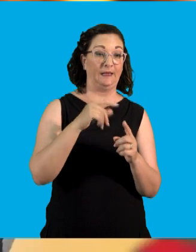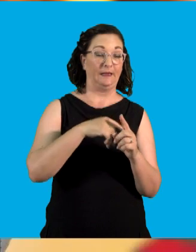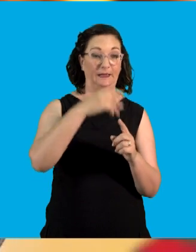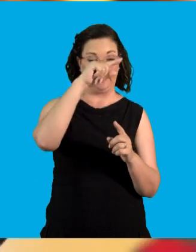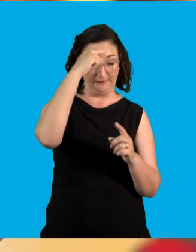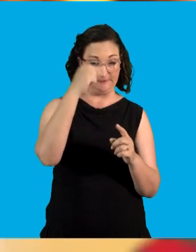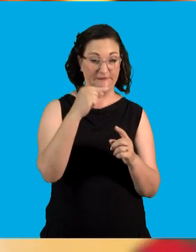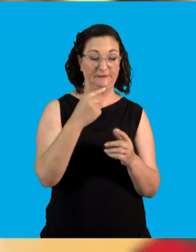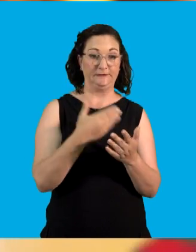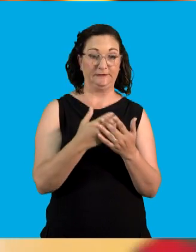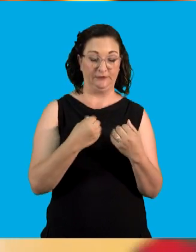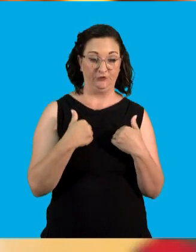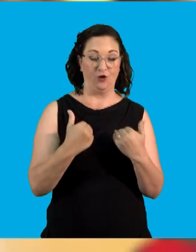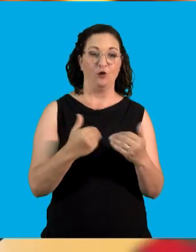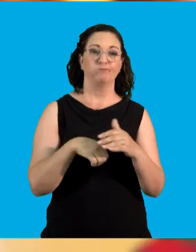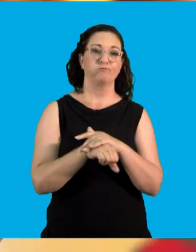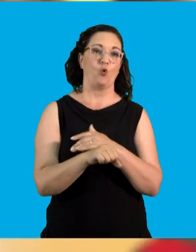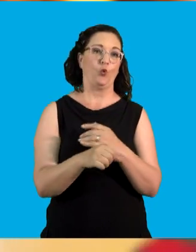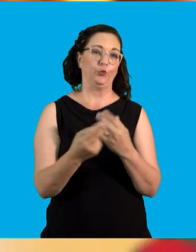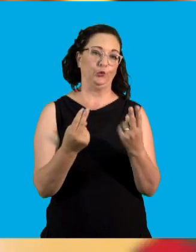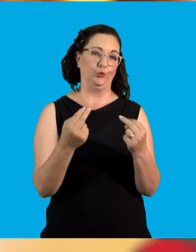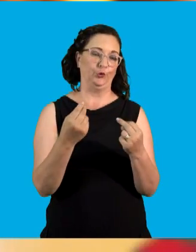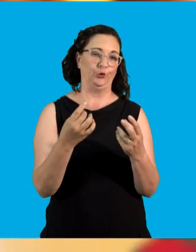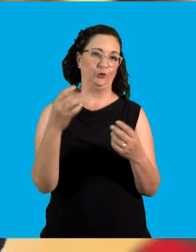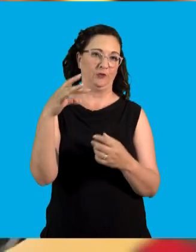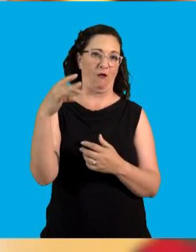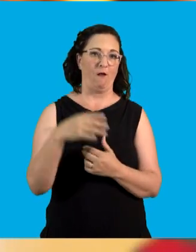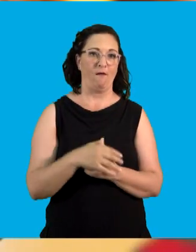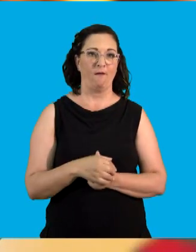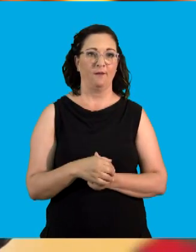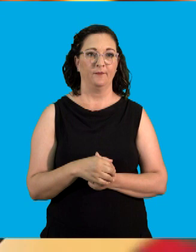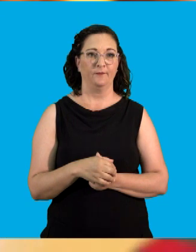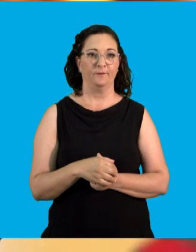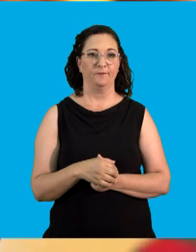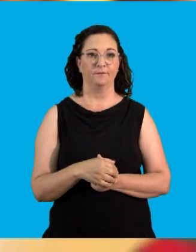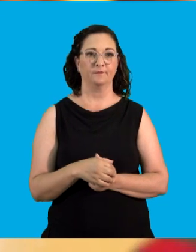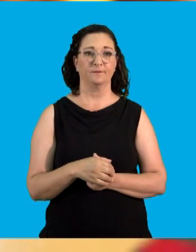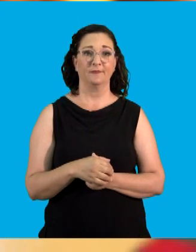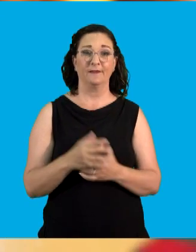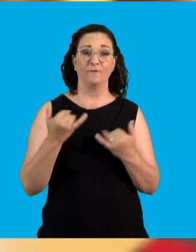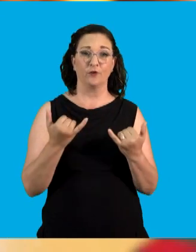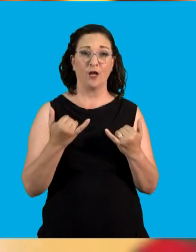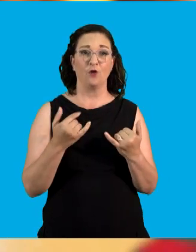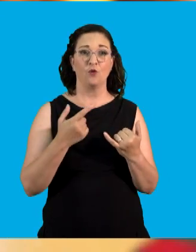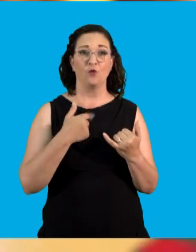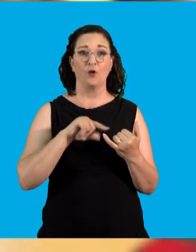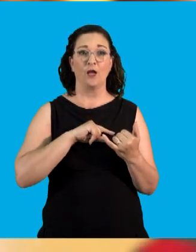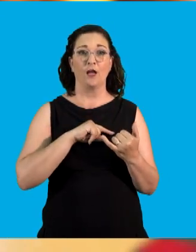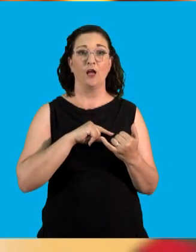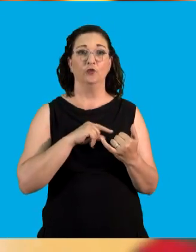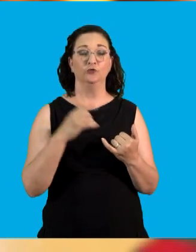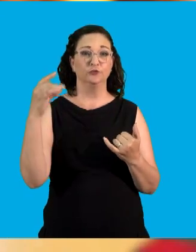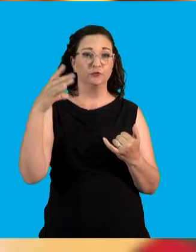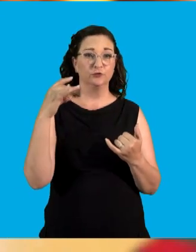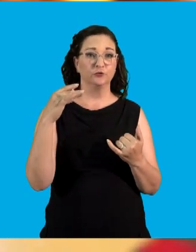is released, and we say that a star is born, and it is also living their life. So currently, even our star is